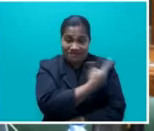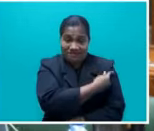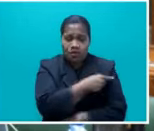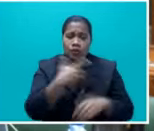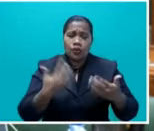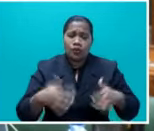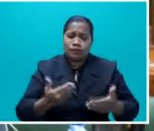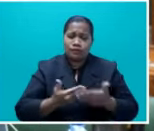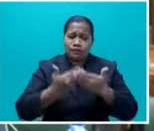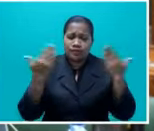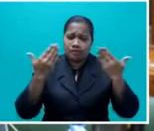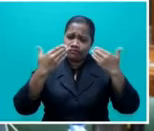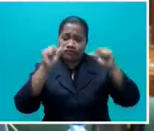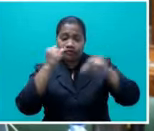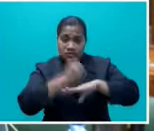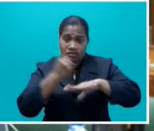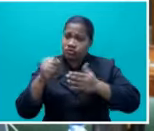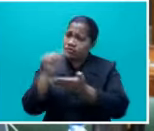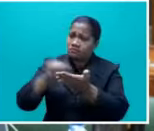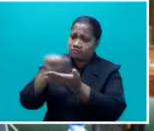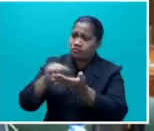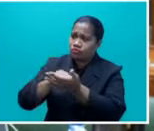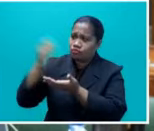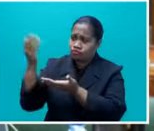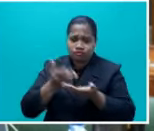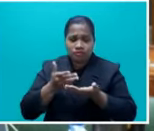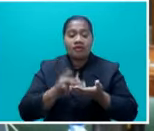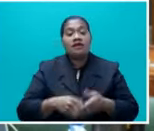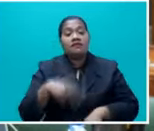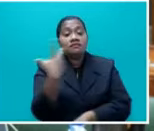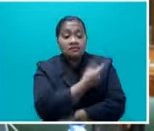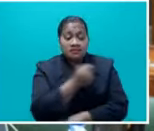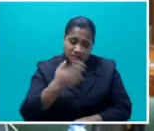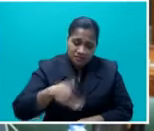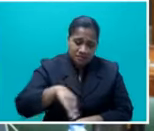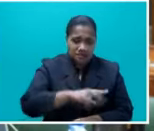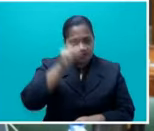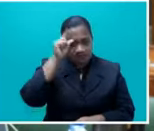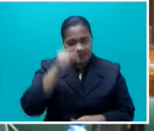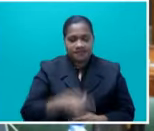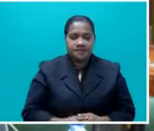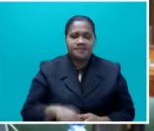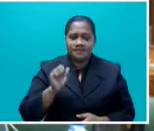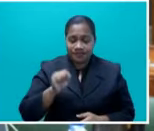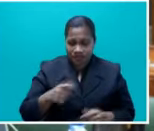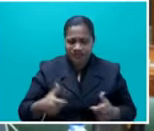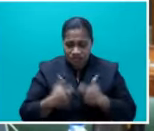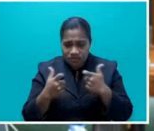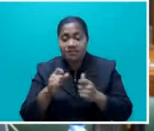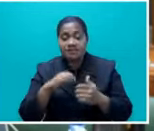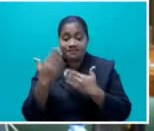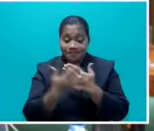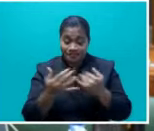achievement for government to procure vaccines for all Fijians. Despite the major challenges, frontline workers have sacrificed a lot